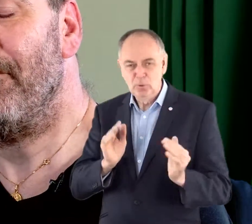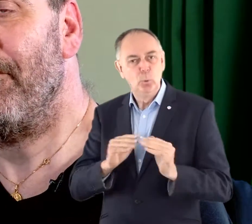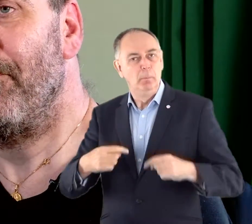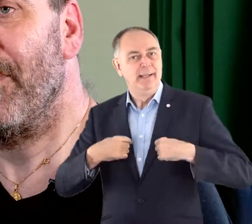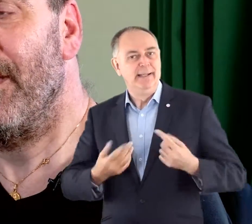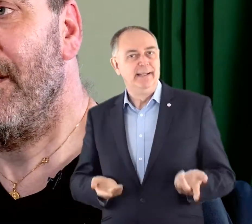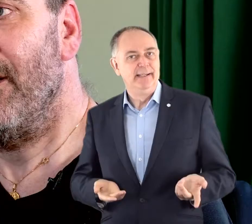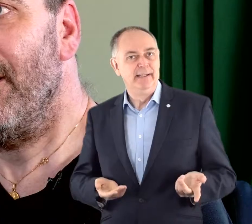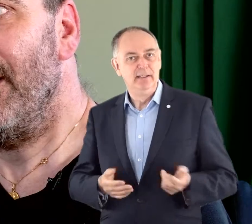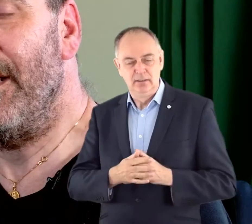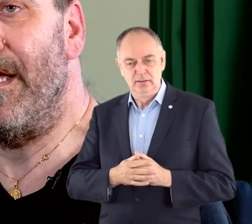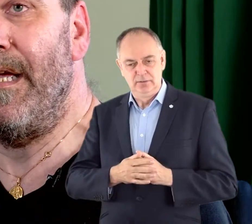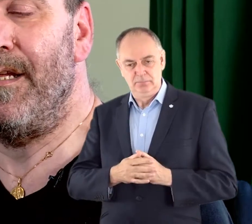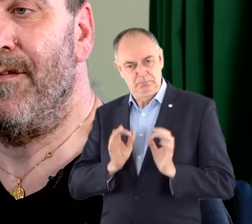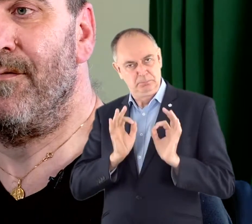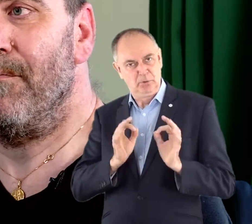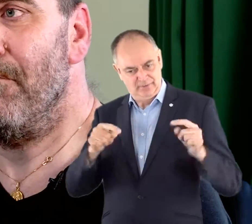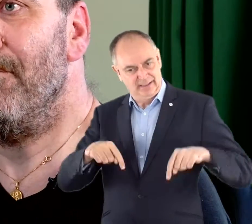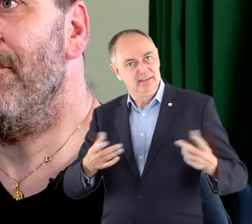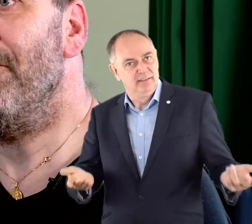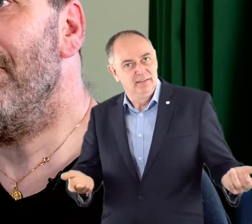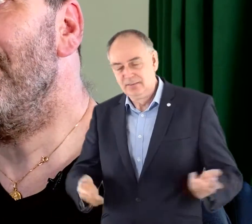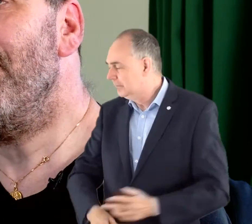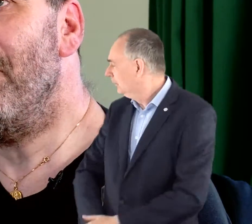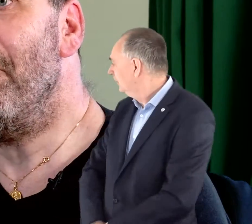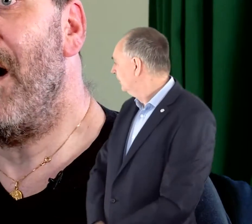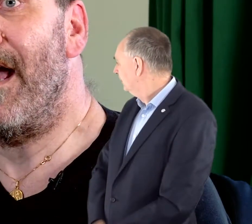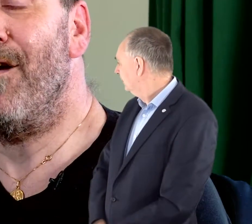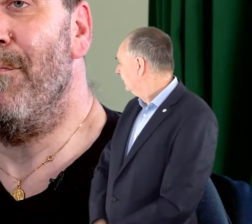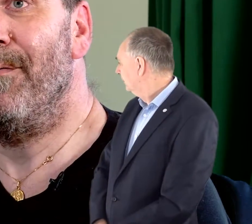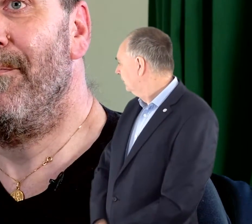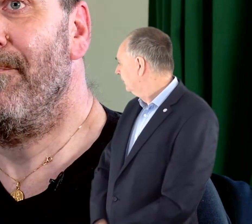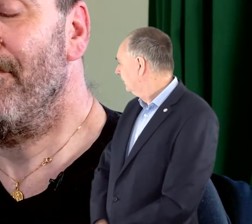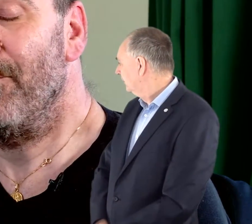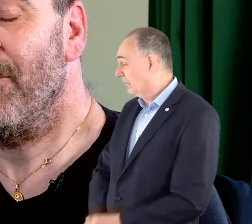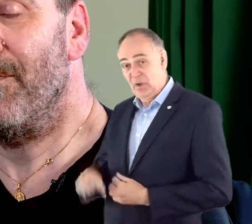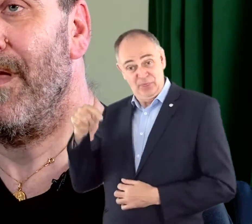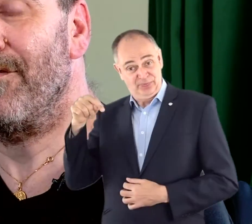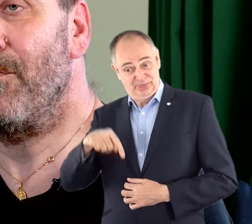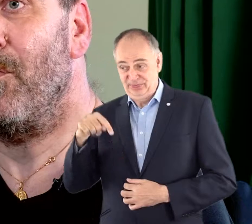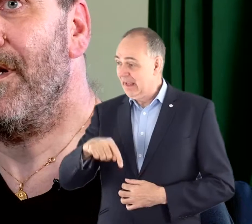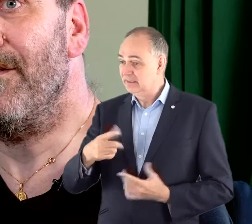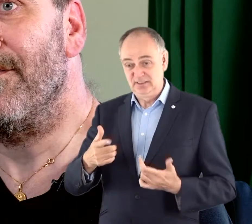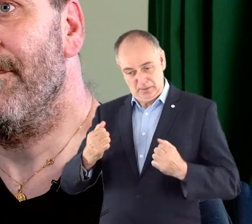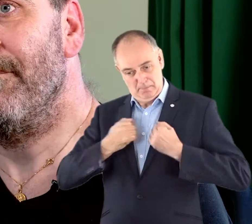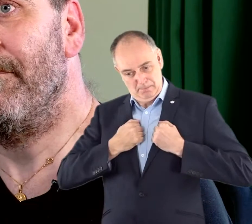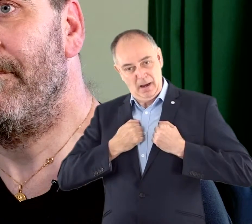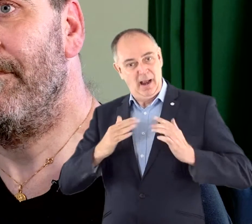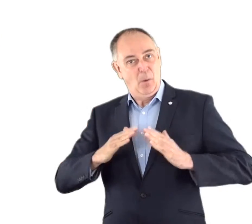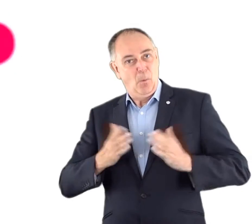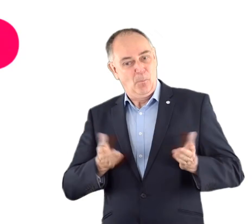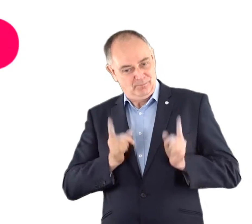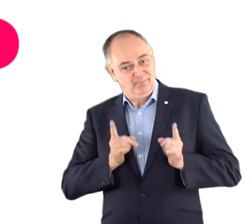better. It is my home. That's all it is.